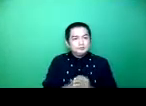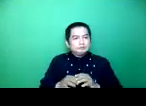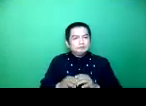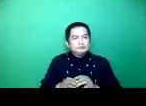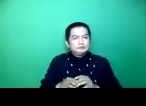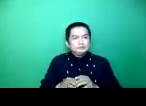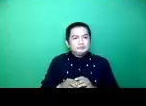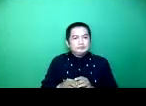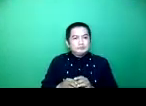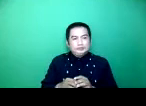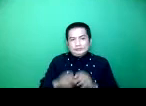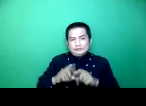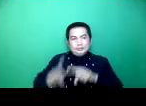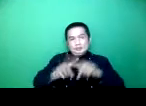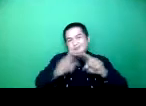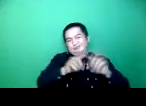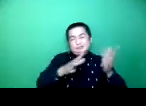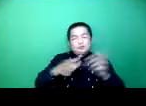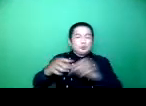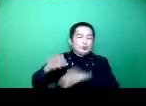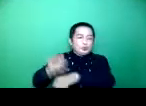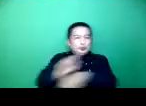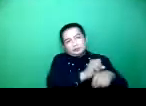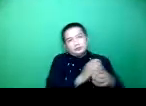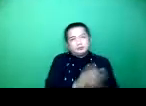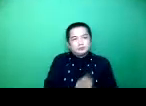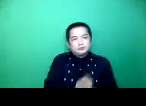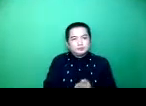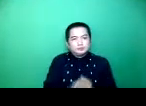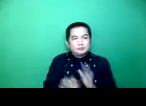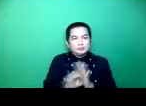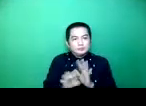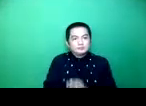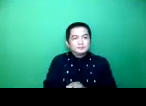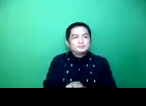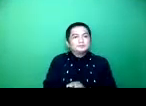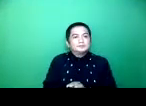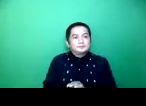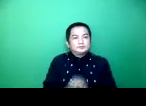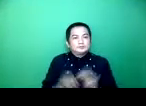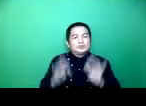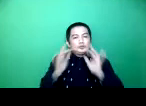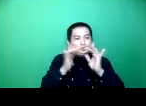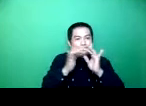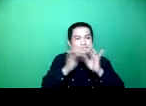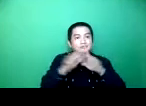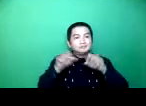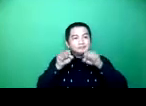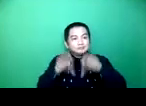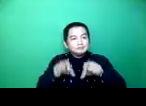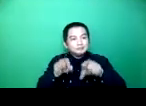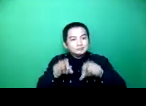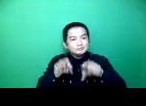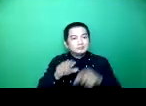smooth process that has many different interactions. What I mean is, let's use an example. Online shopping. It used to be a